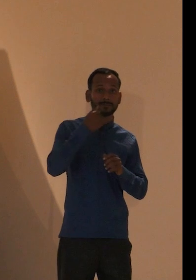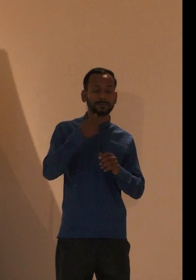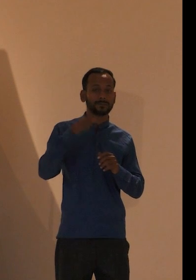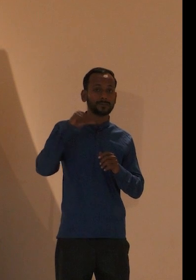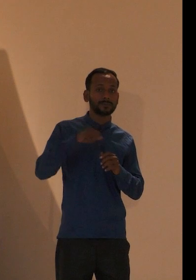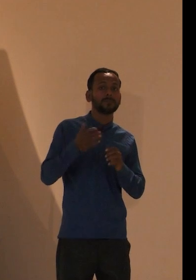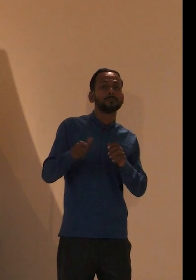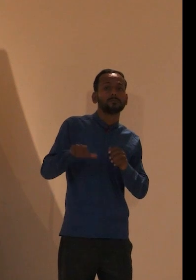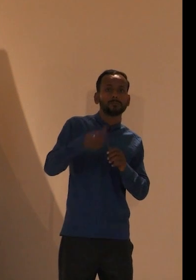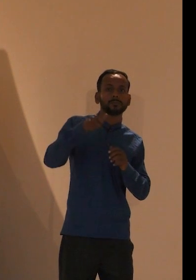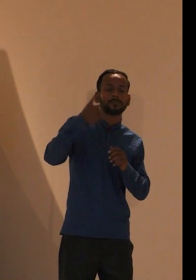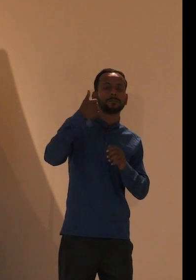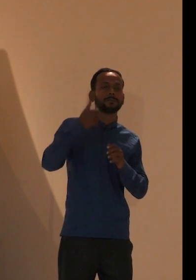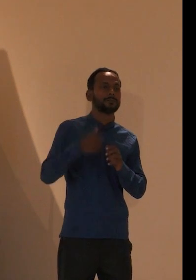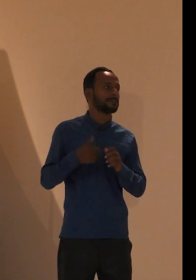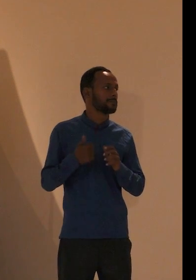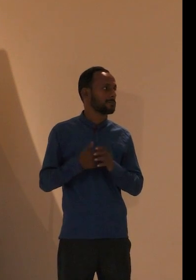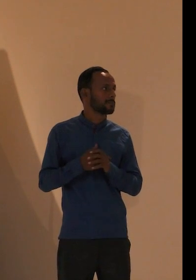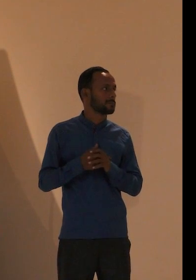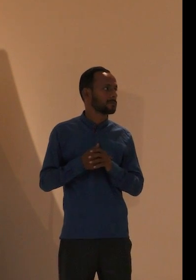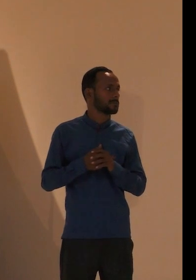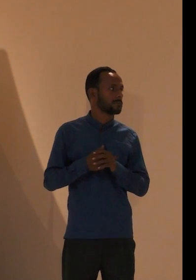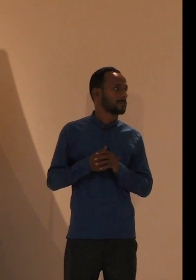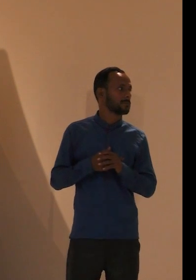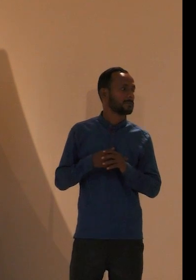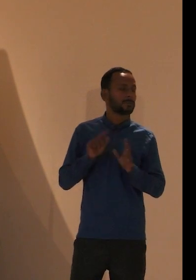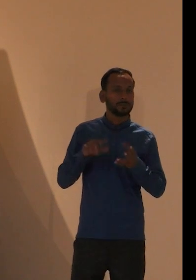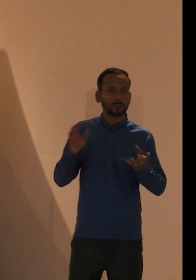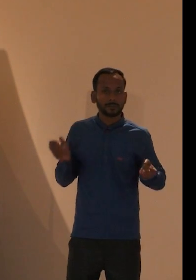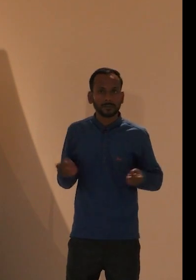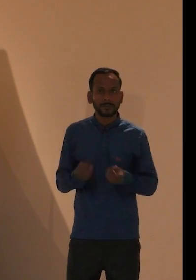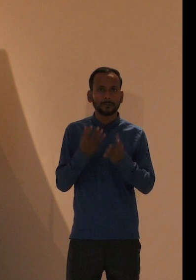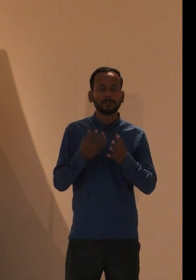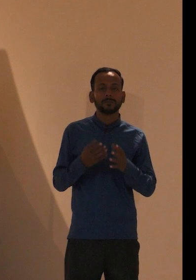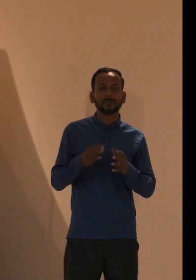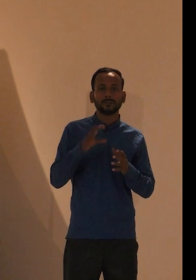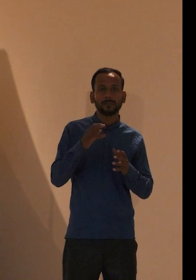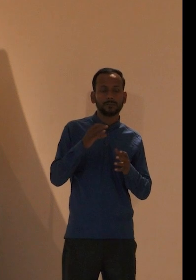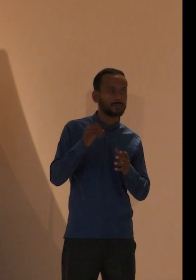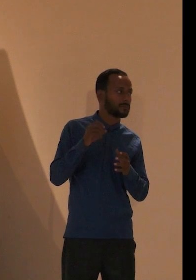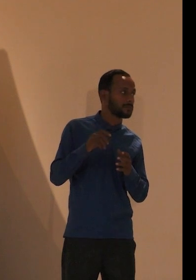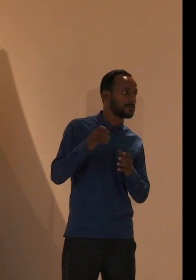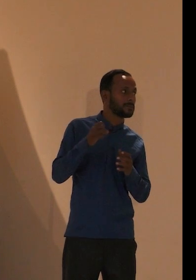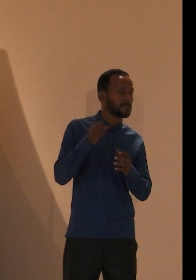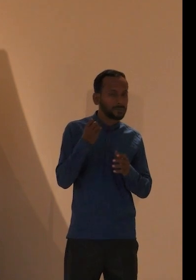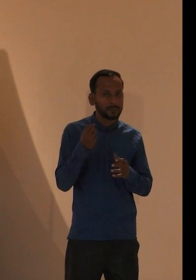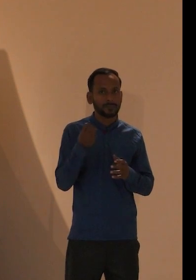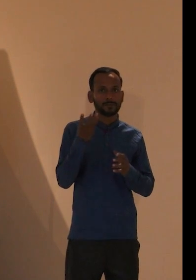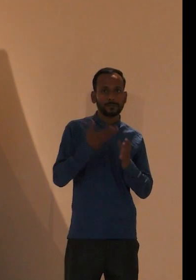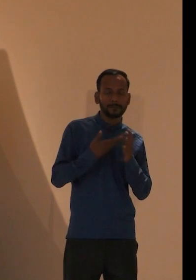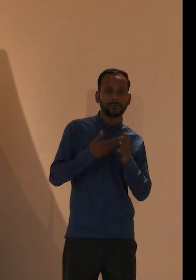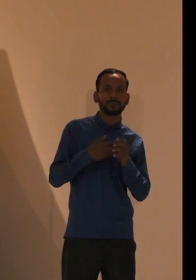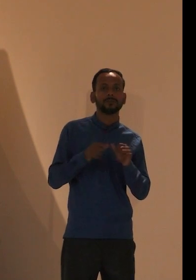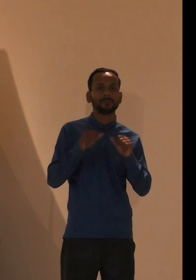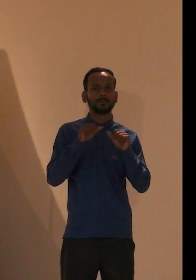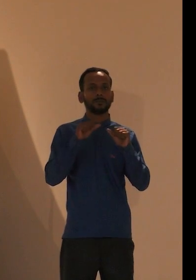empire, whatever that means. And therefore, the initial collection is very much like academic art of the kind